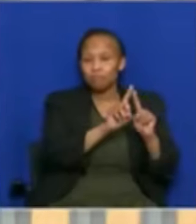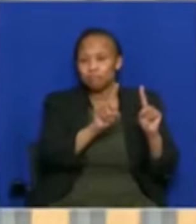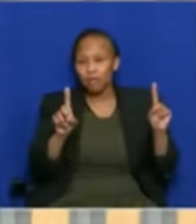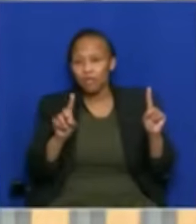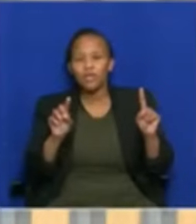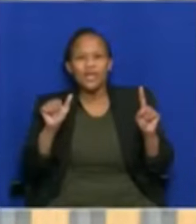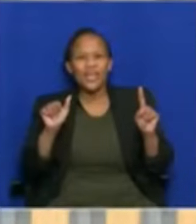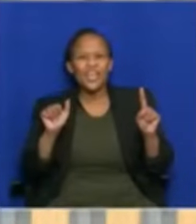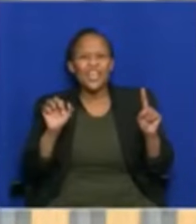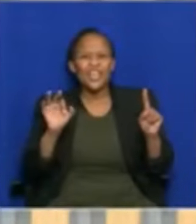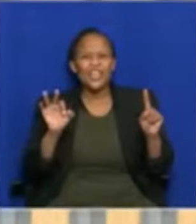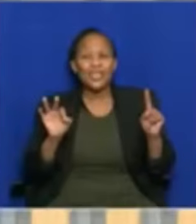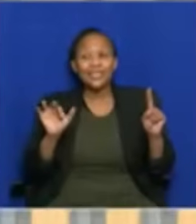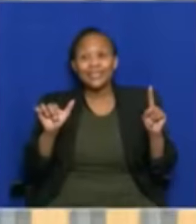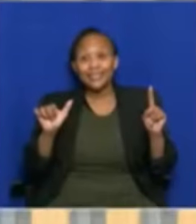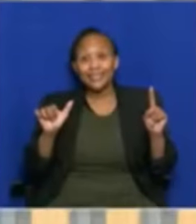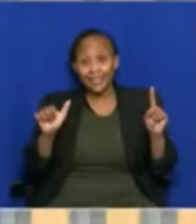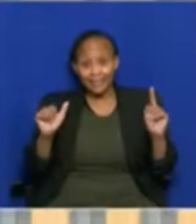right, thank you. Thank